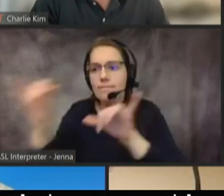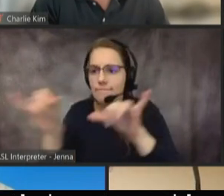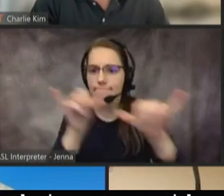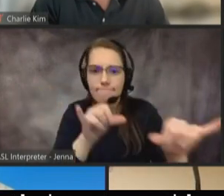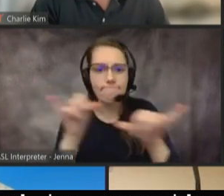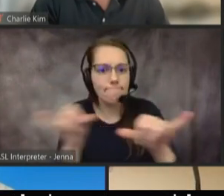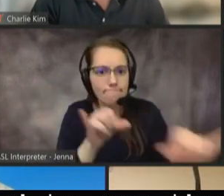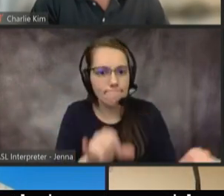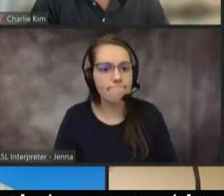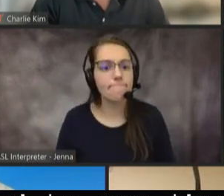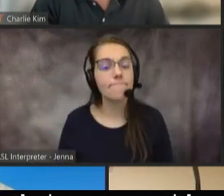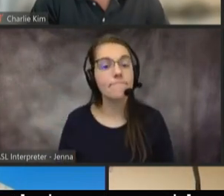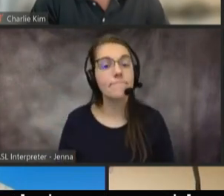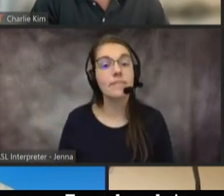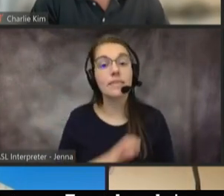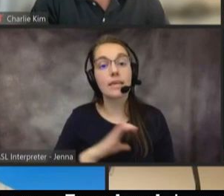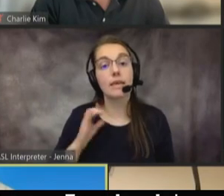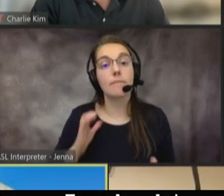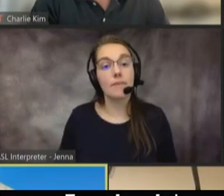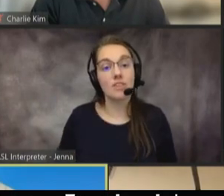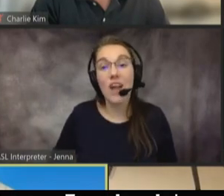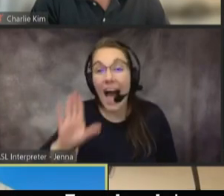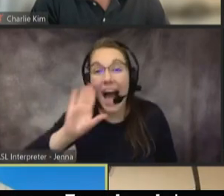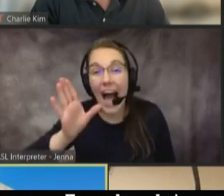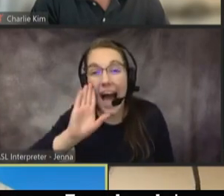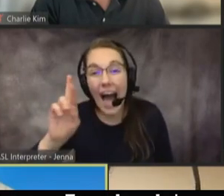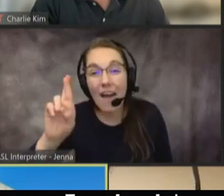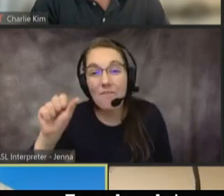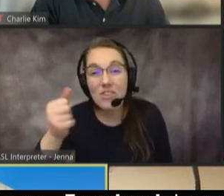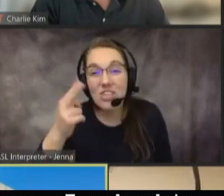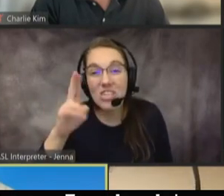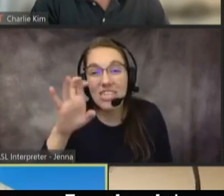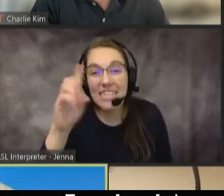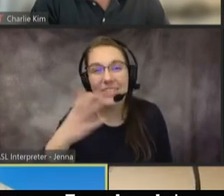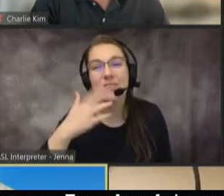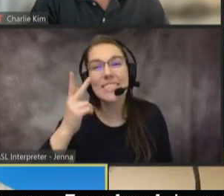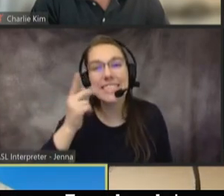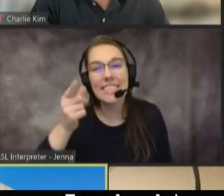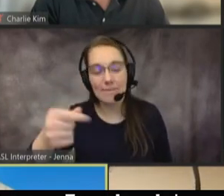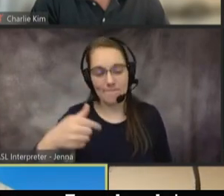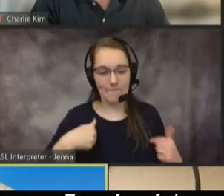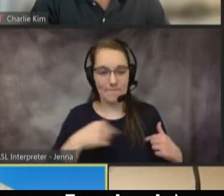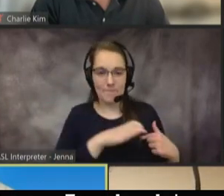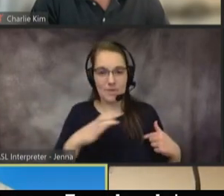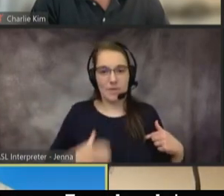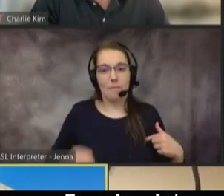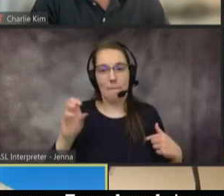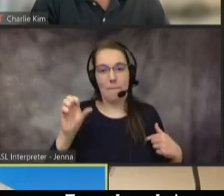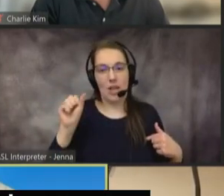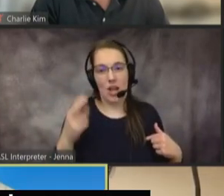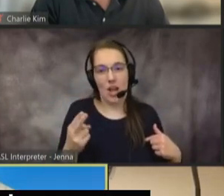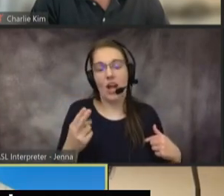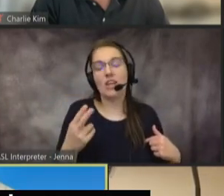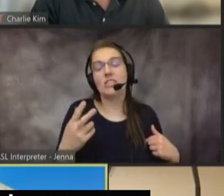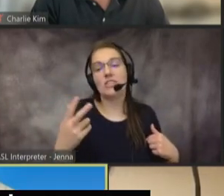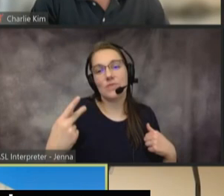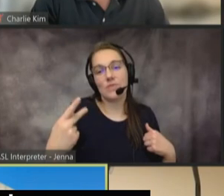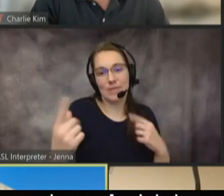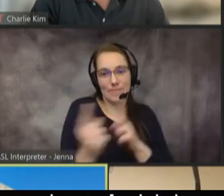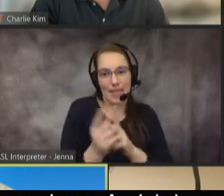Hi, Rashid. It's great to see you. Rashid and I were able to meet last week. He's doing a fellowship with